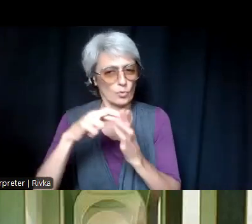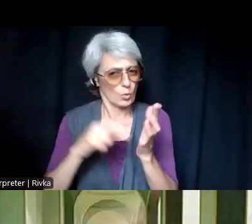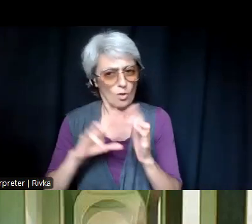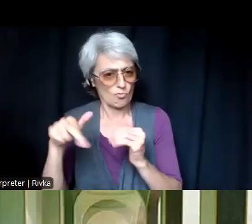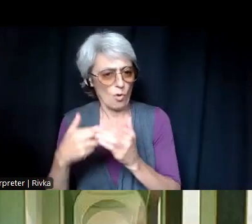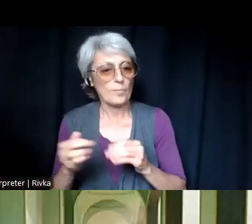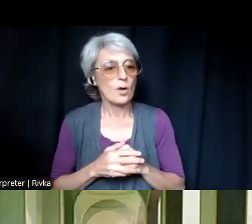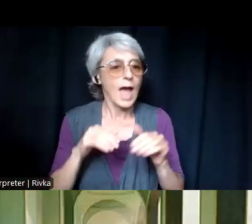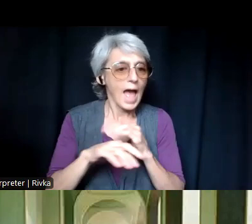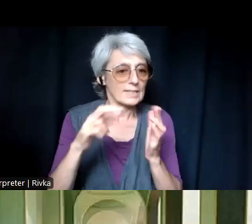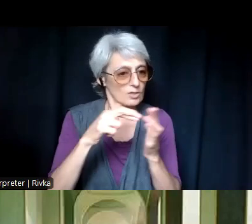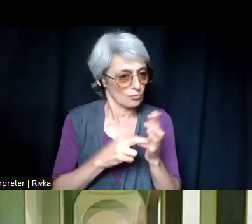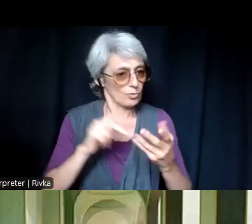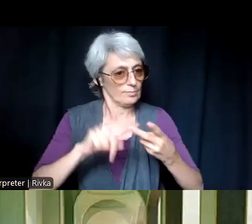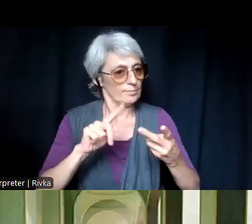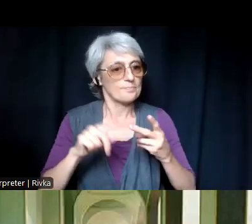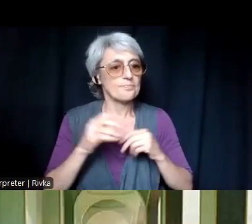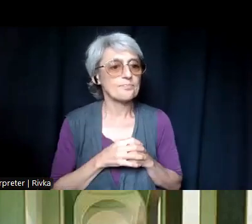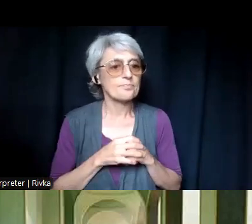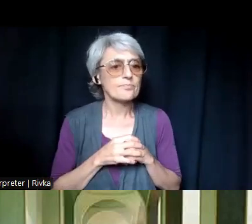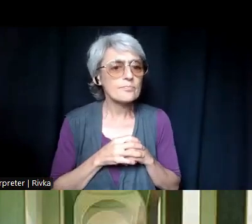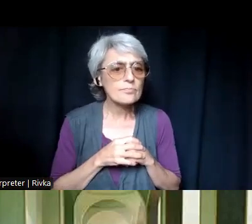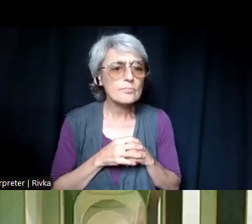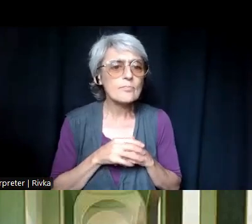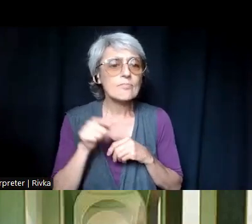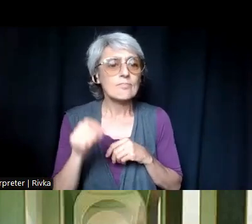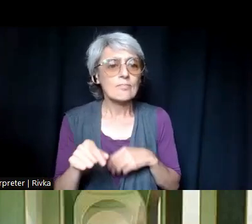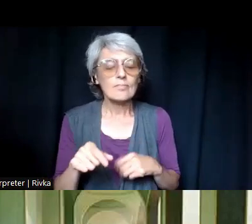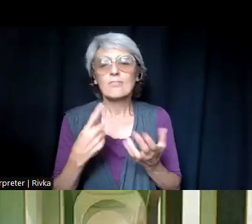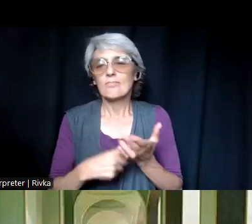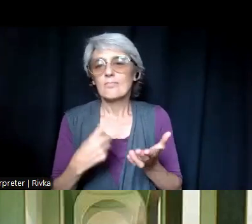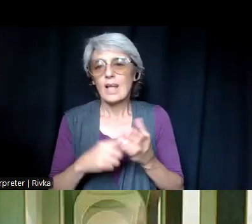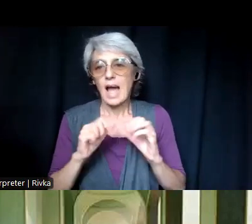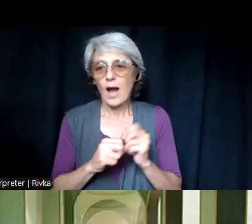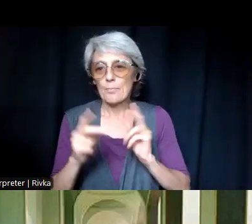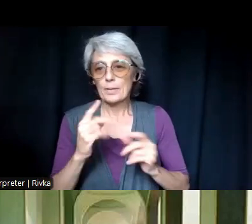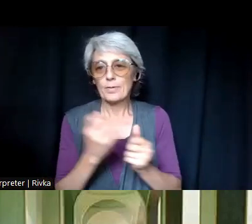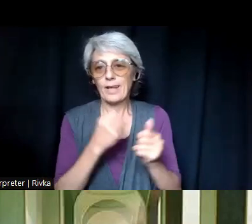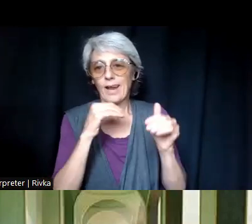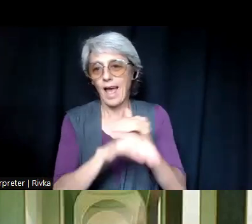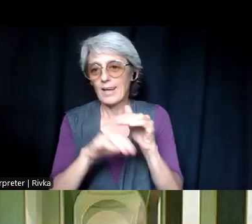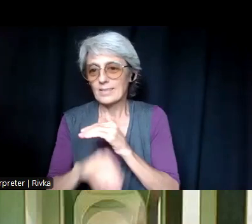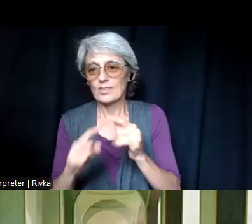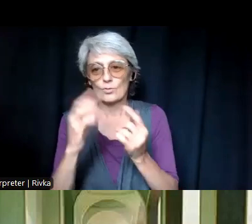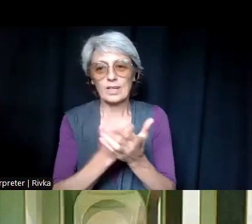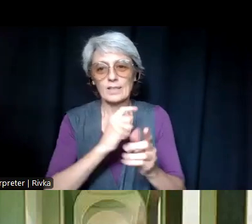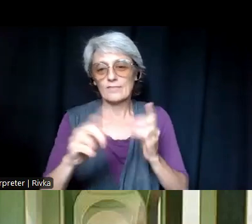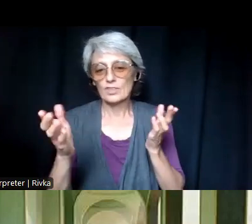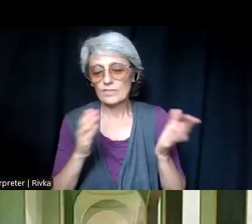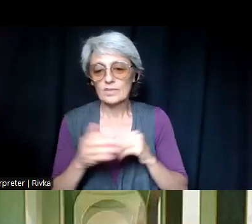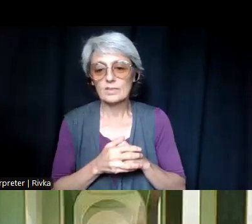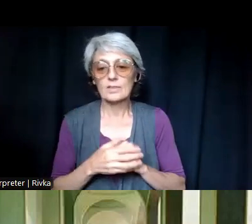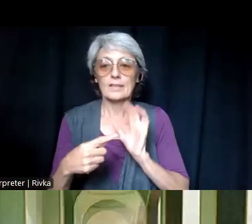rule, which addresses many aspects of access to services, including for home and